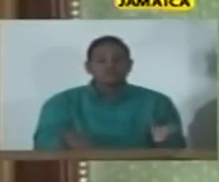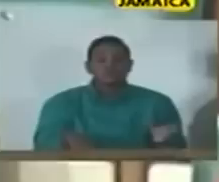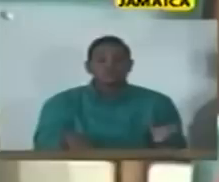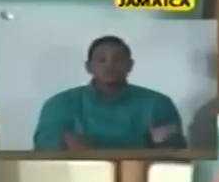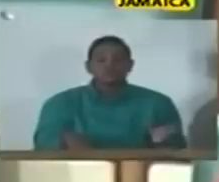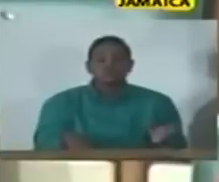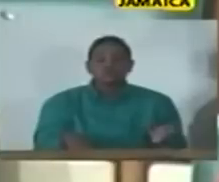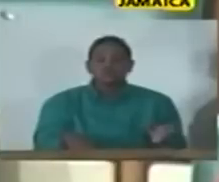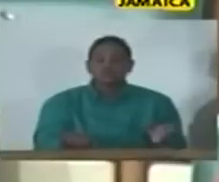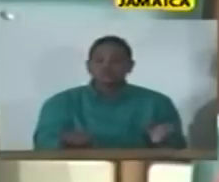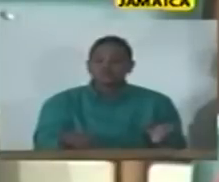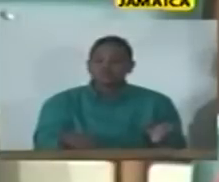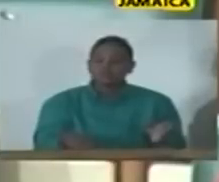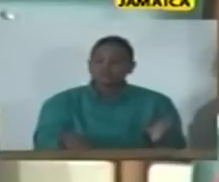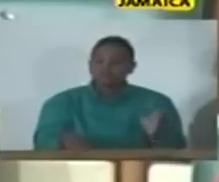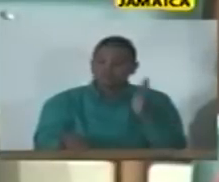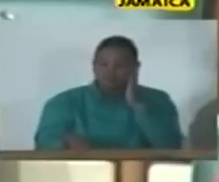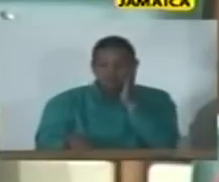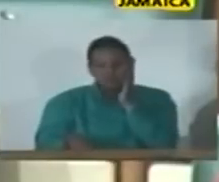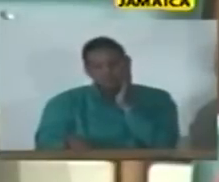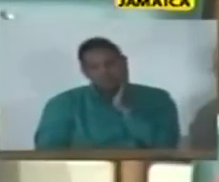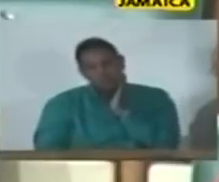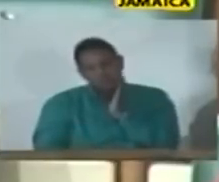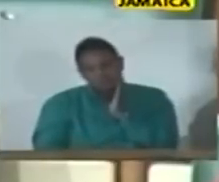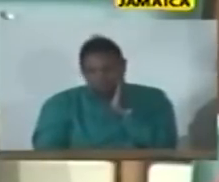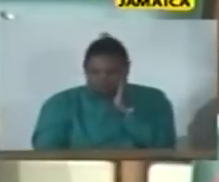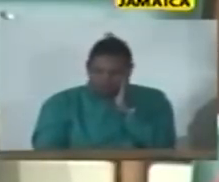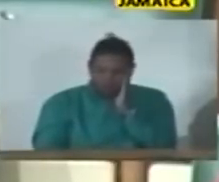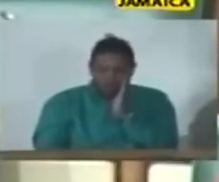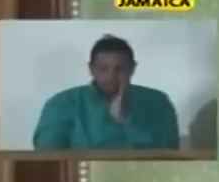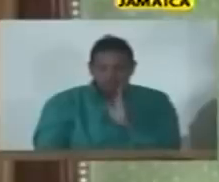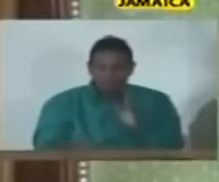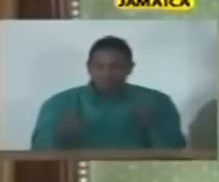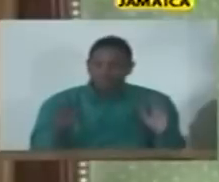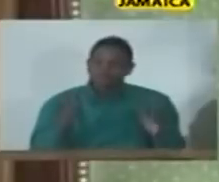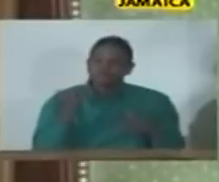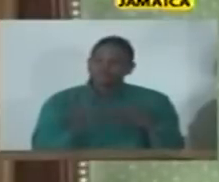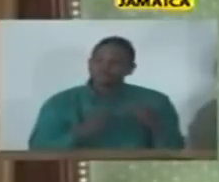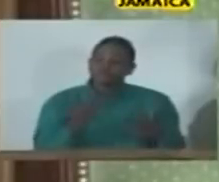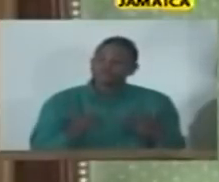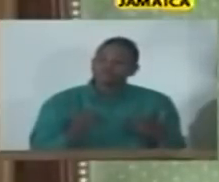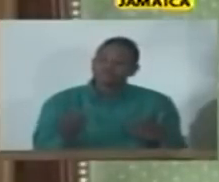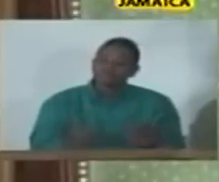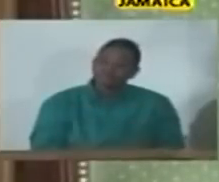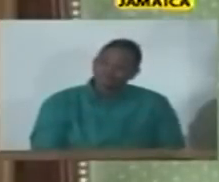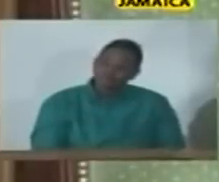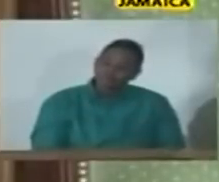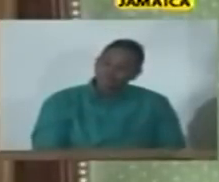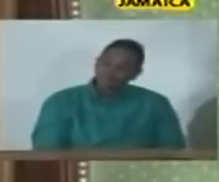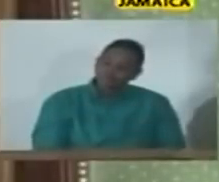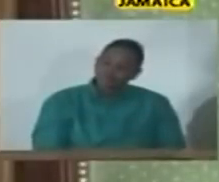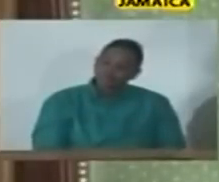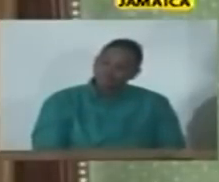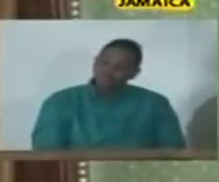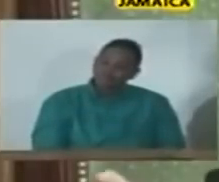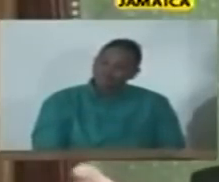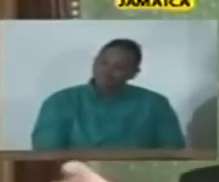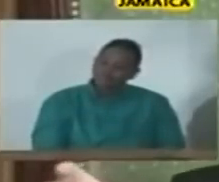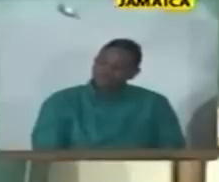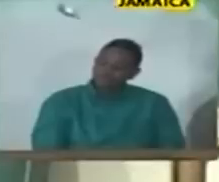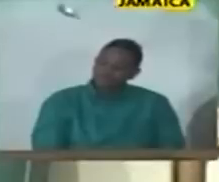Hold on. Senator Charles, proceed. Let's proceed. Let us proceed. If there is an issue, permit us to proceed. If there is an I don't issue, think we'll have much